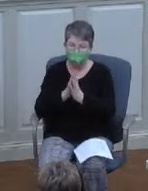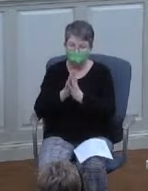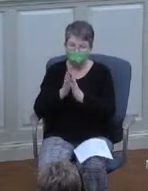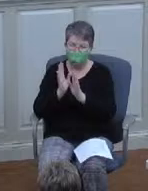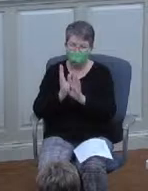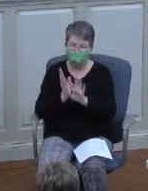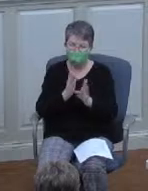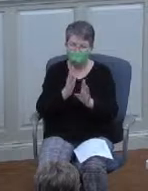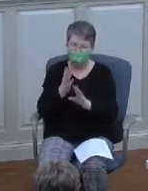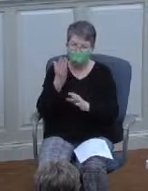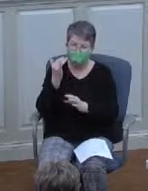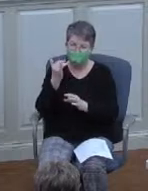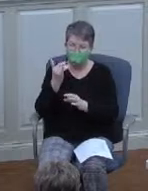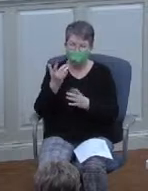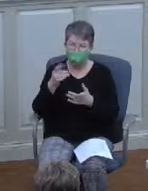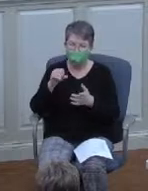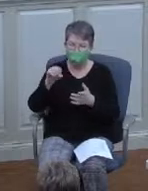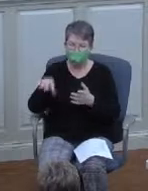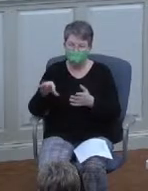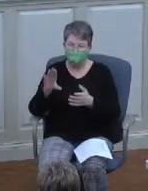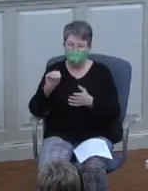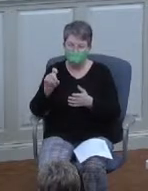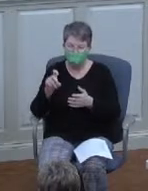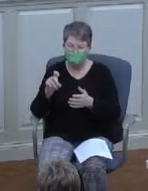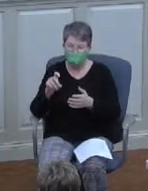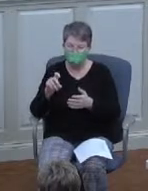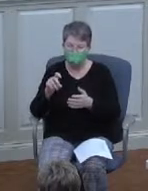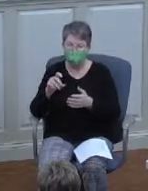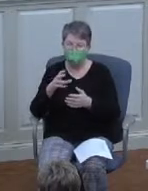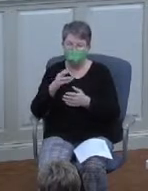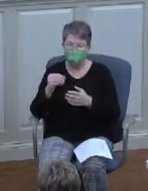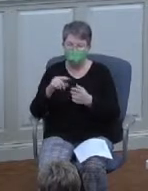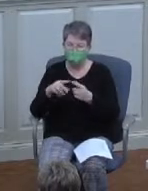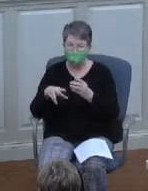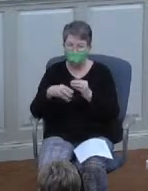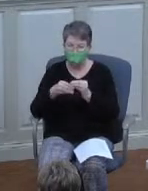for that is because of things like the drop box, and just to add